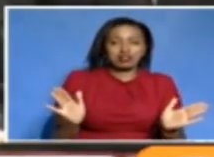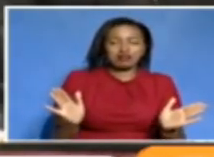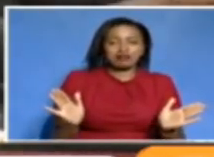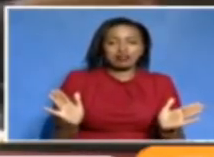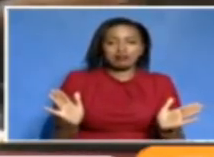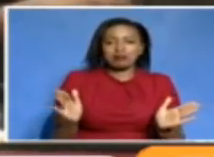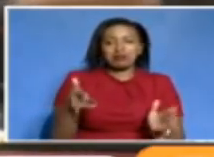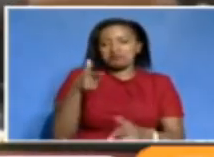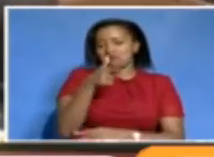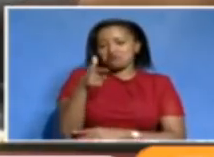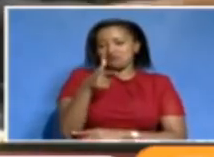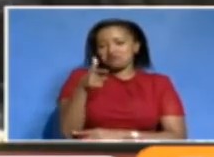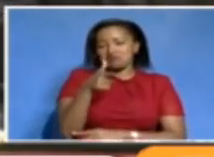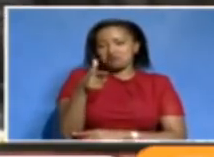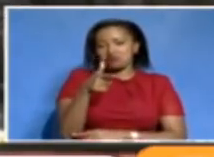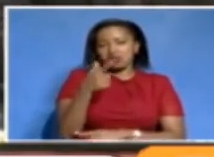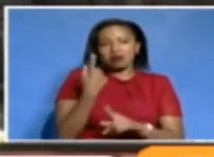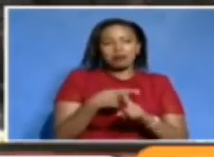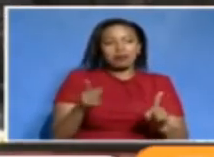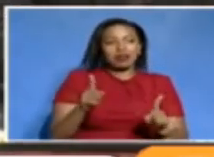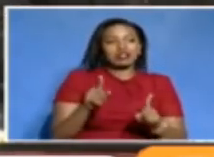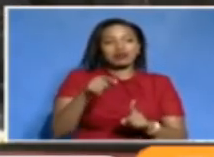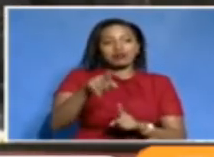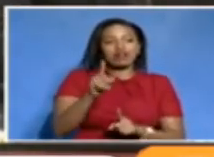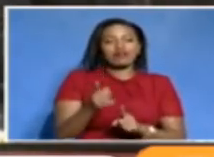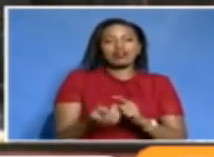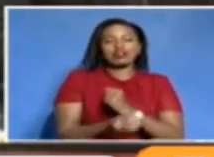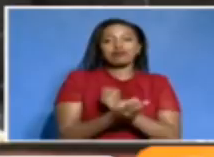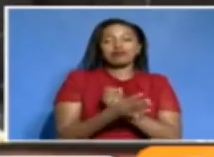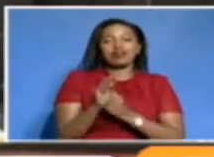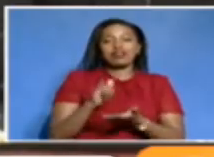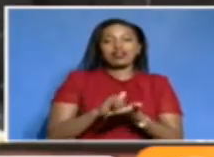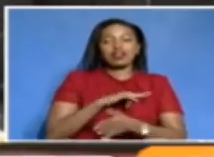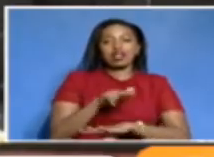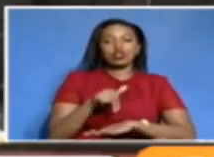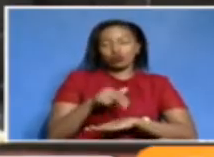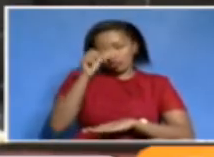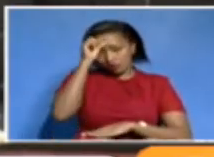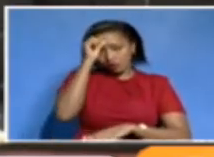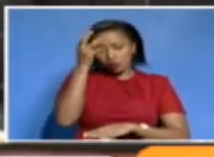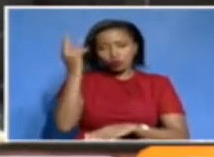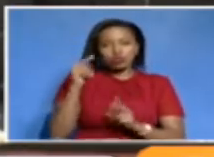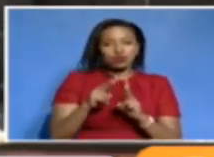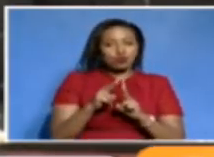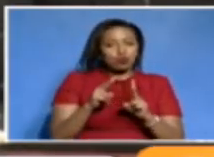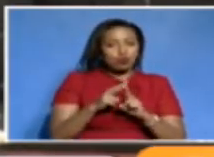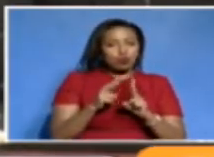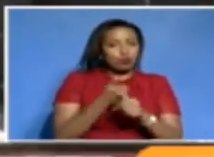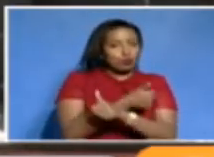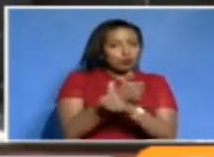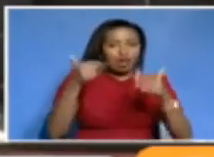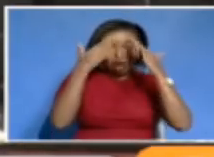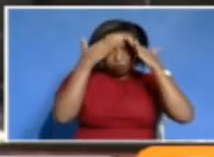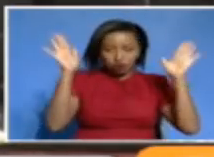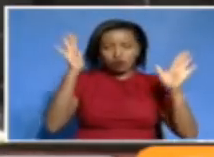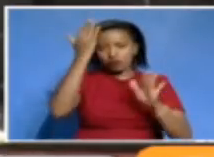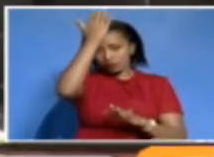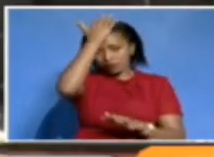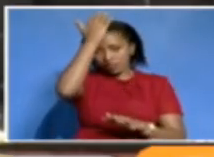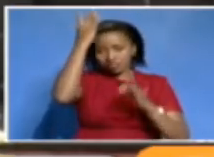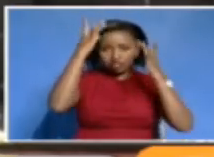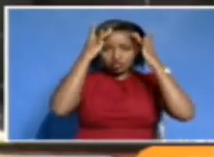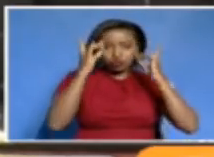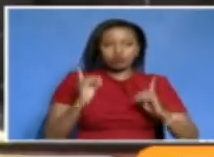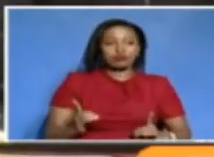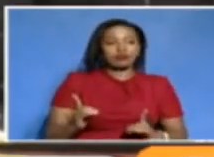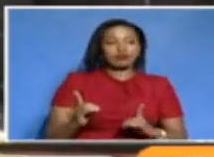instead self-broadcast his statement, explaining that the national government was well aware of Monday's decision. Nairobi City County